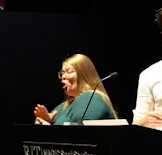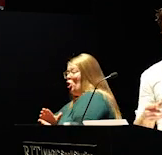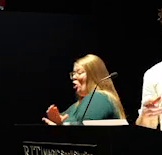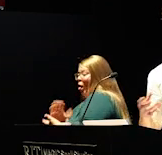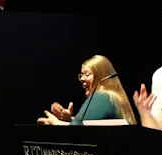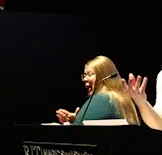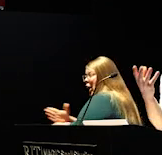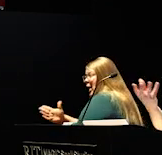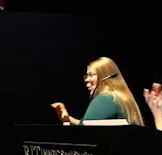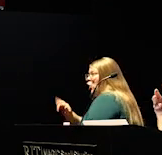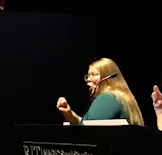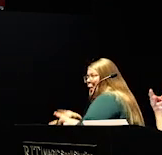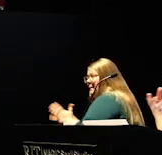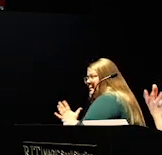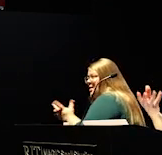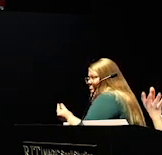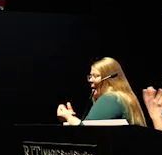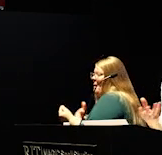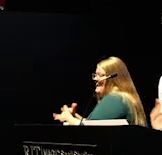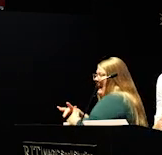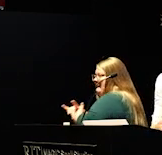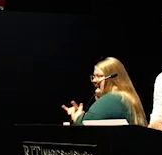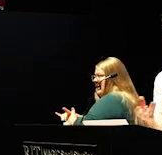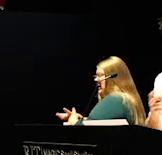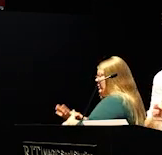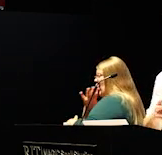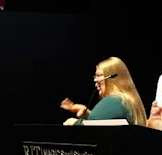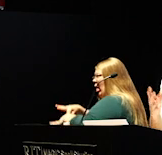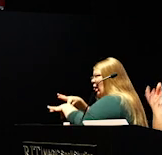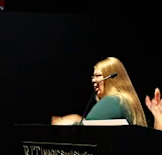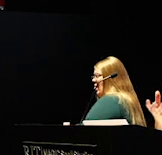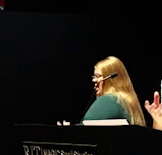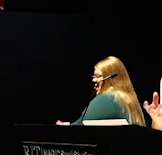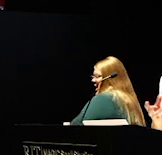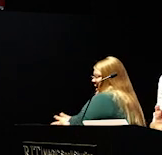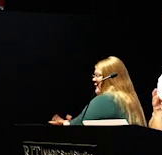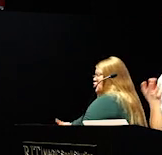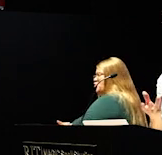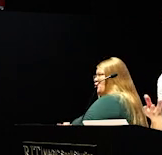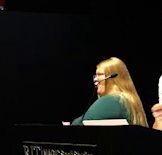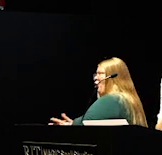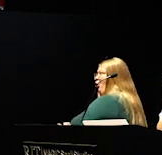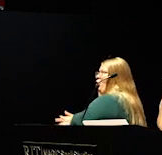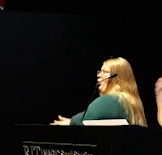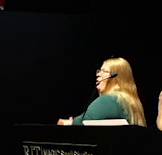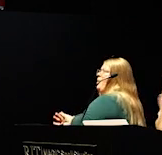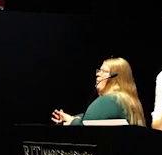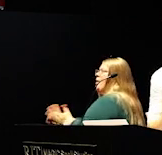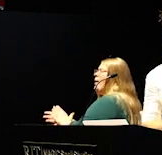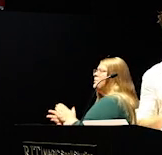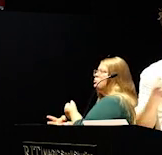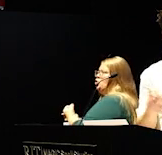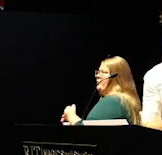of taking something and then usually using a lot of salt, like meat, and then preserving it. So you cure it, and there's lots of ways